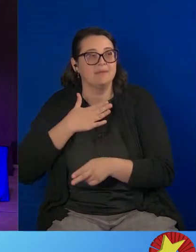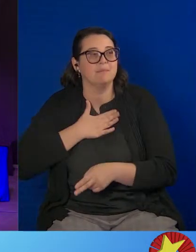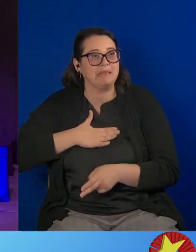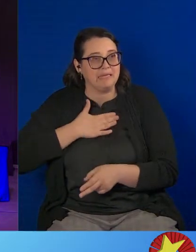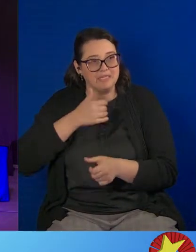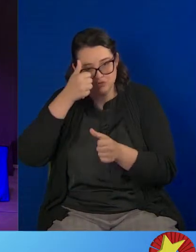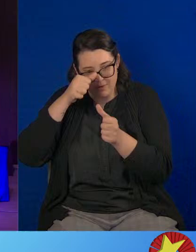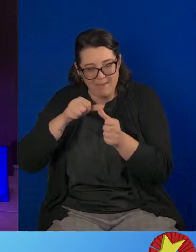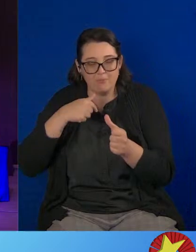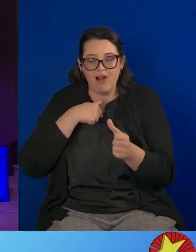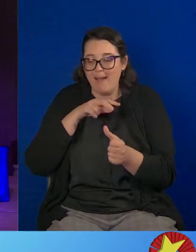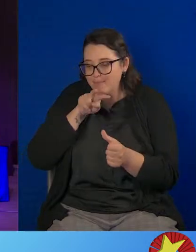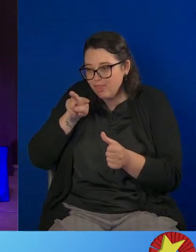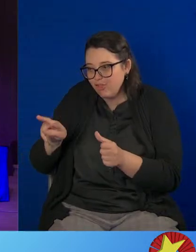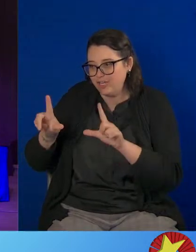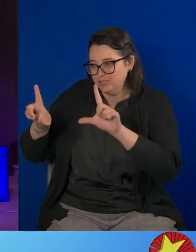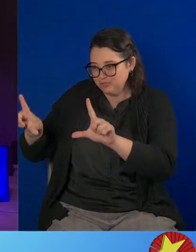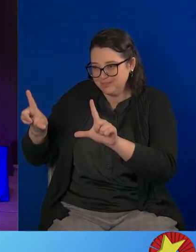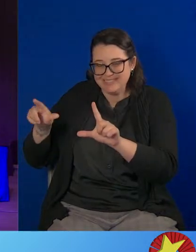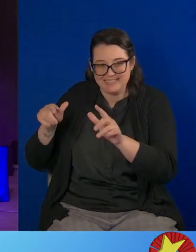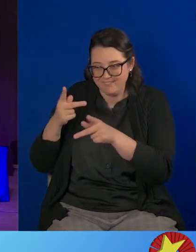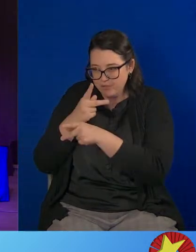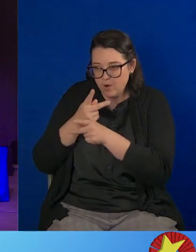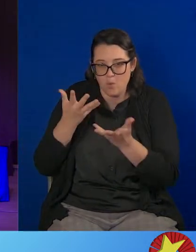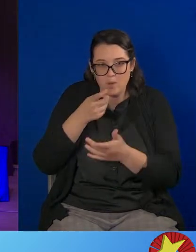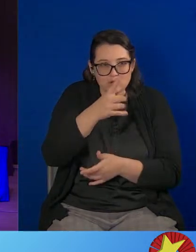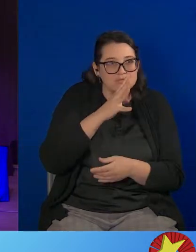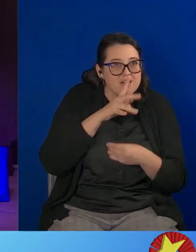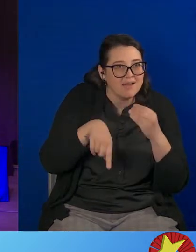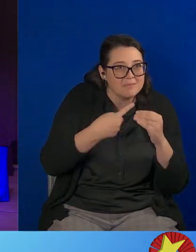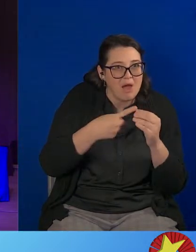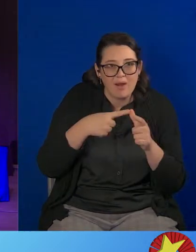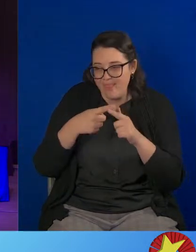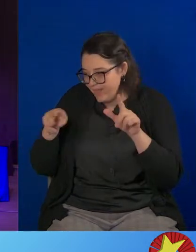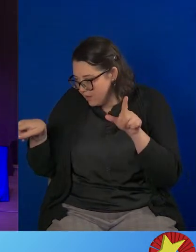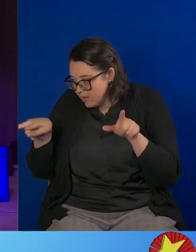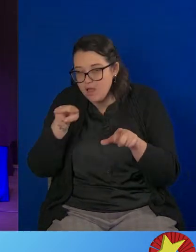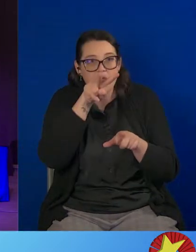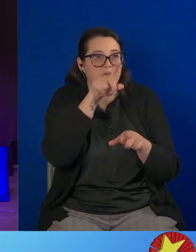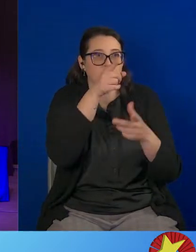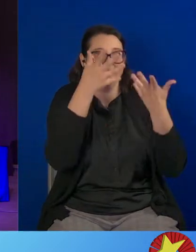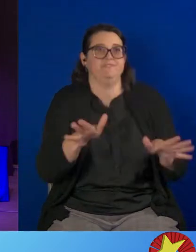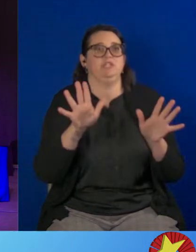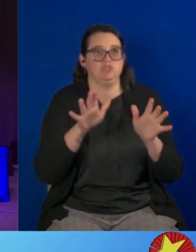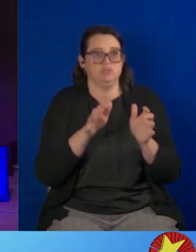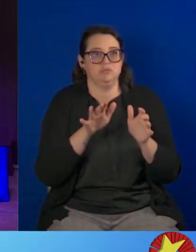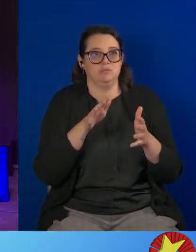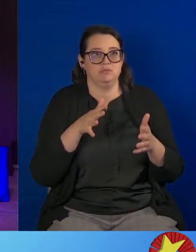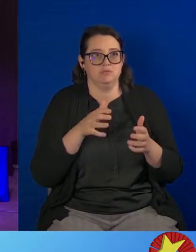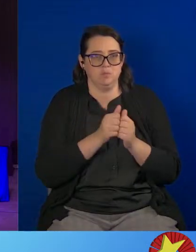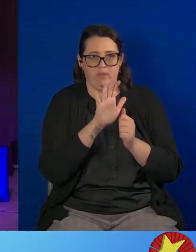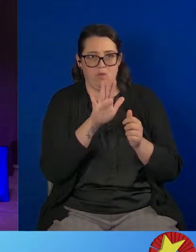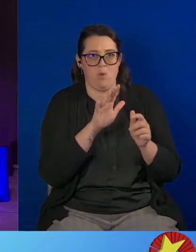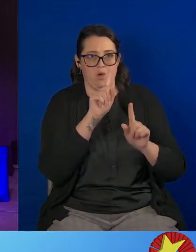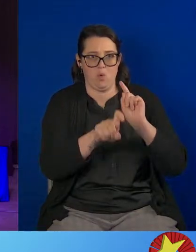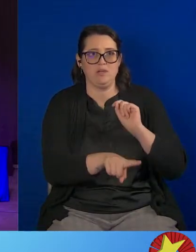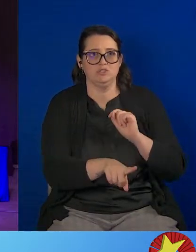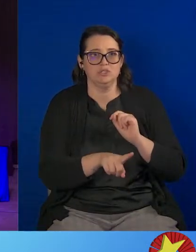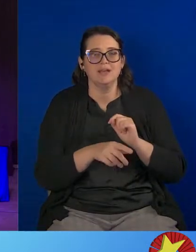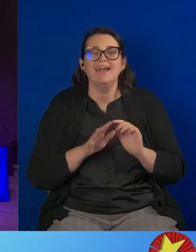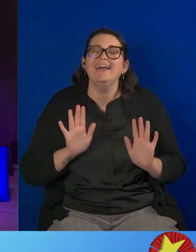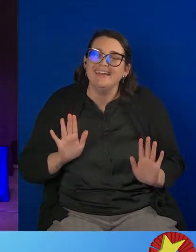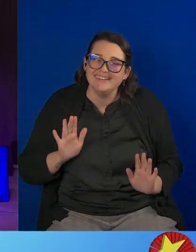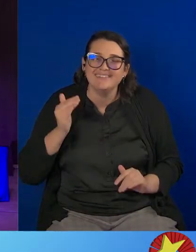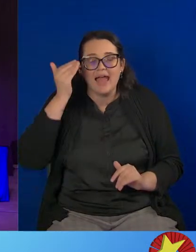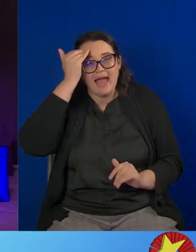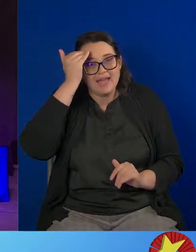at a screen in order to find what you're talking about. And then by the time we look back up, you're finished with your sentence. So I know, especially